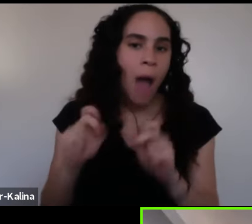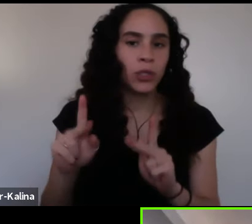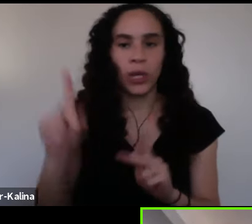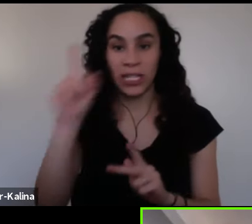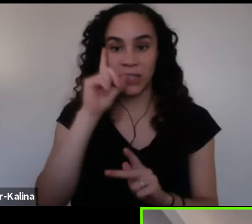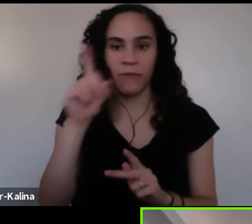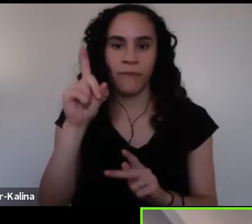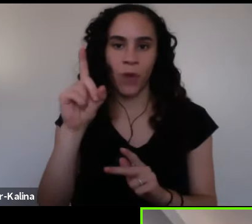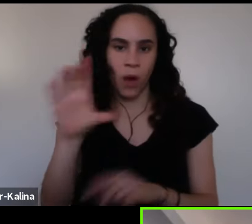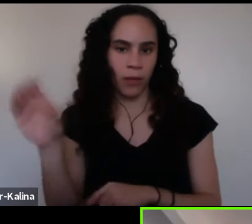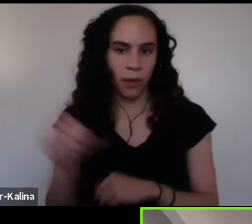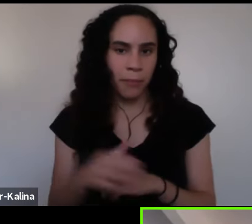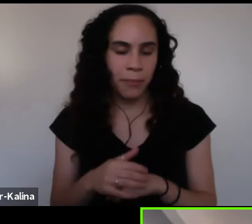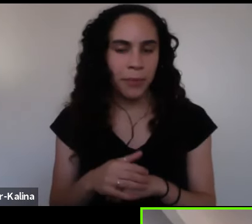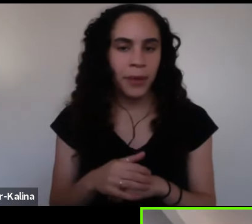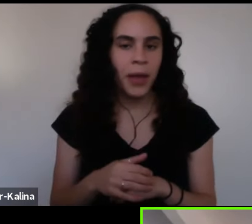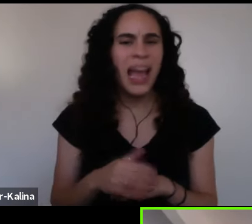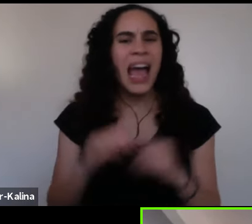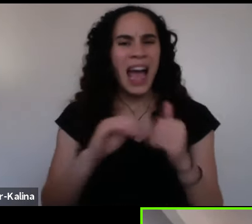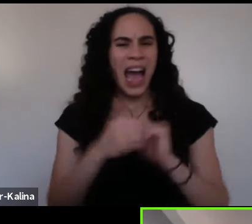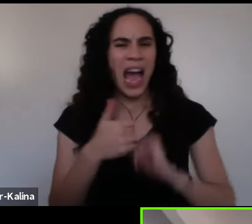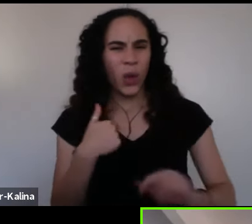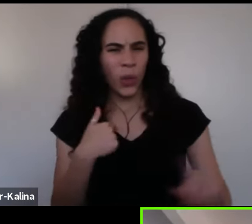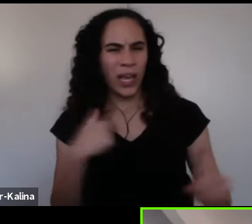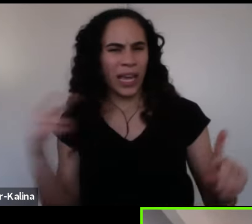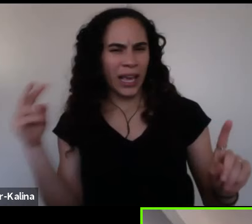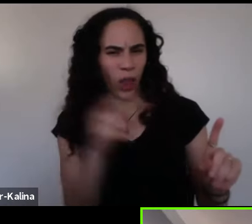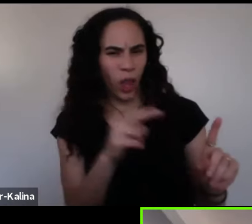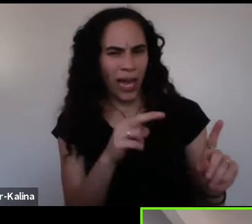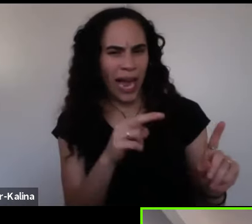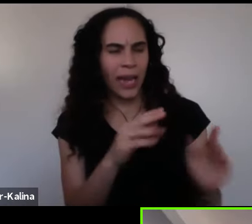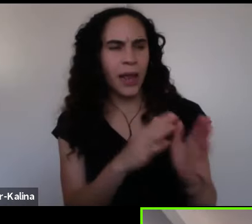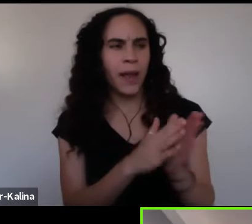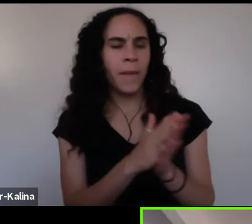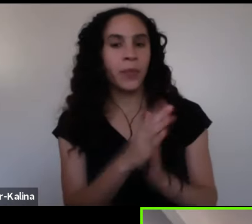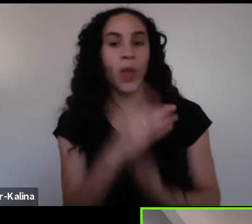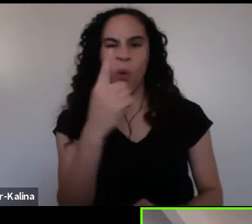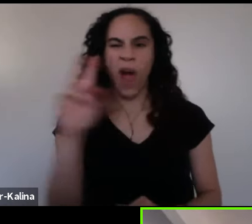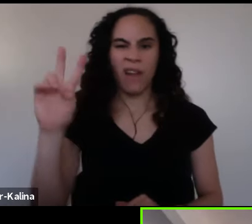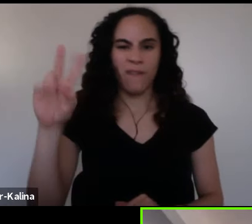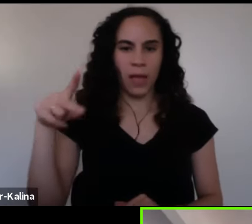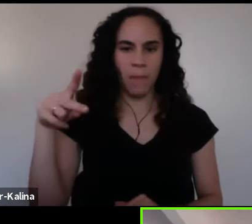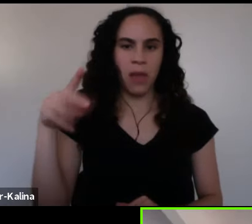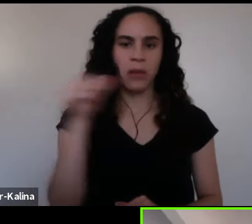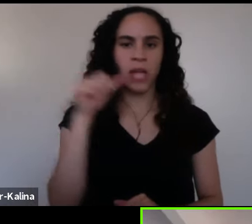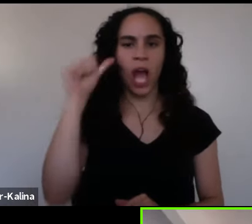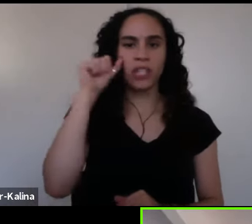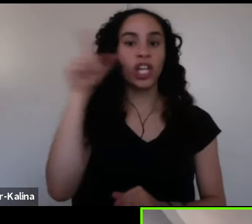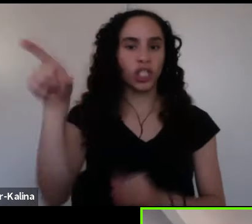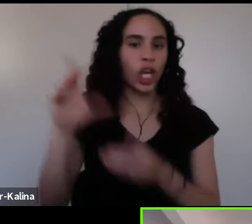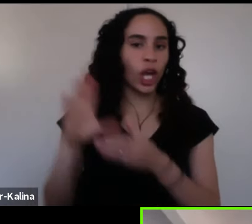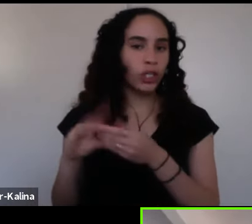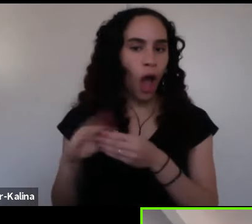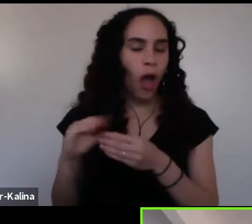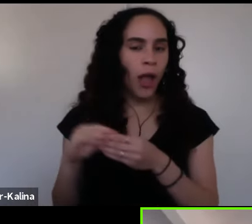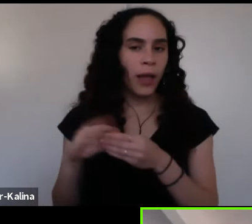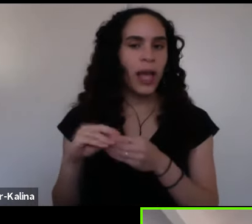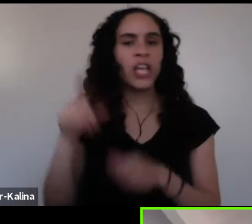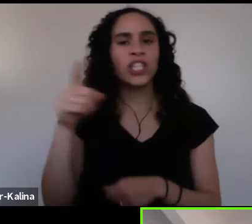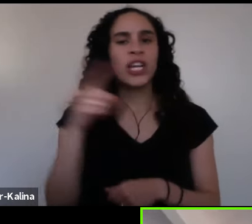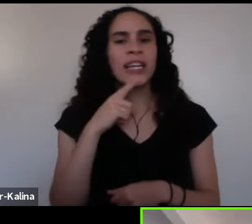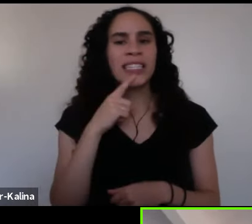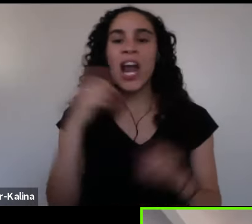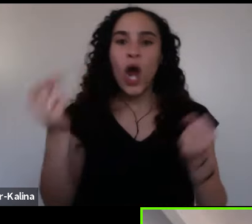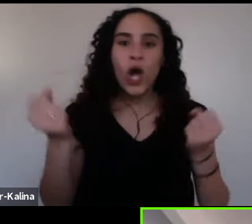that we look at it is that, you know, my one of the VPs yesterday, when she was talking, she said, you know, so